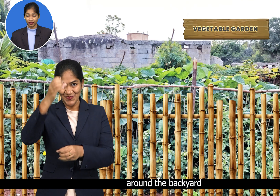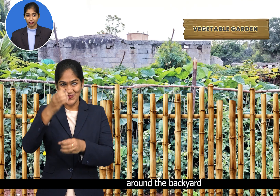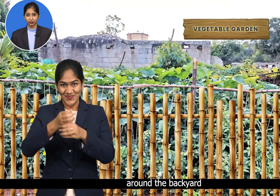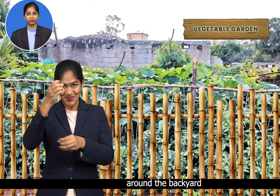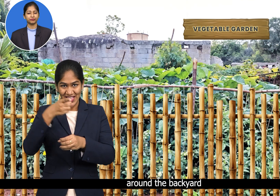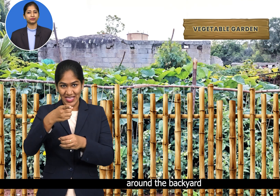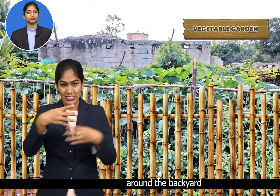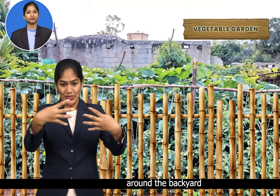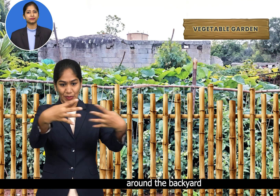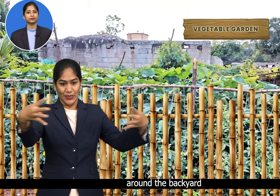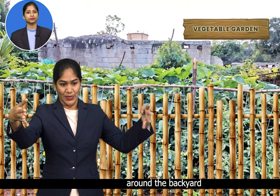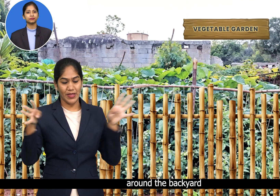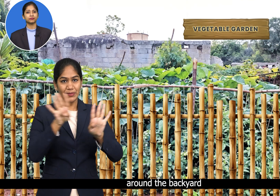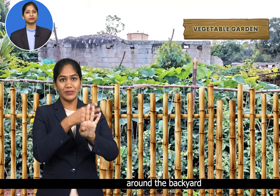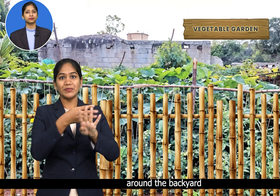backyard